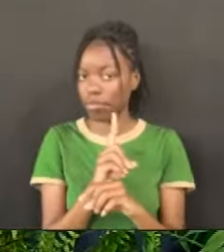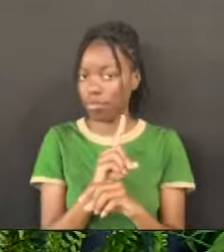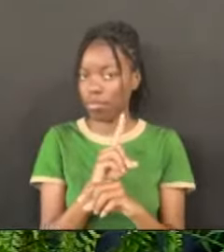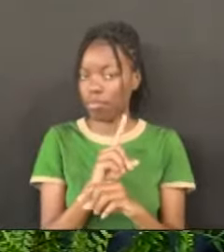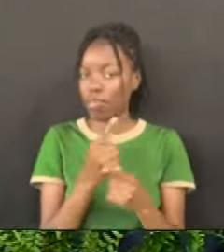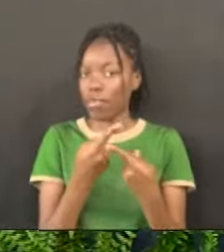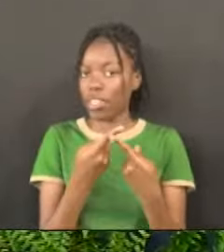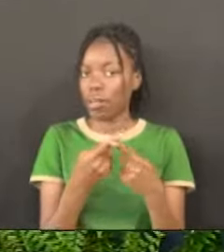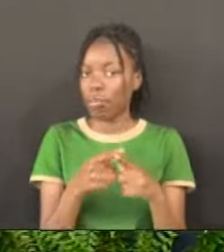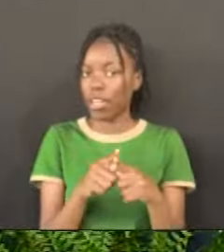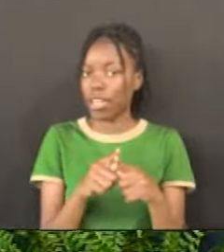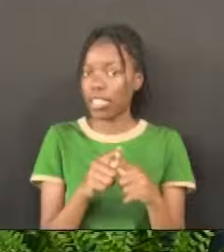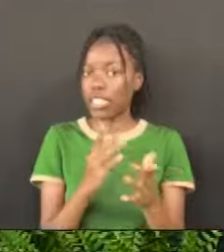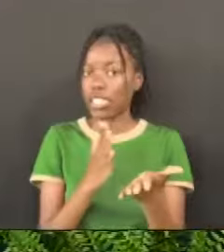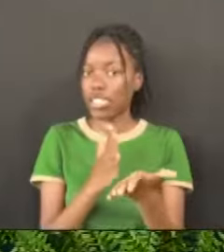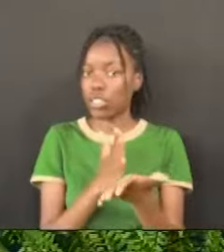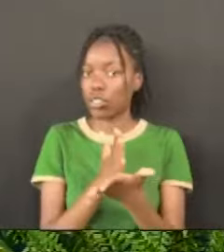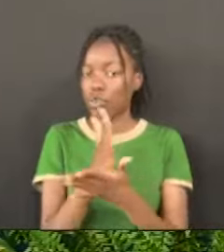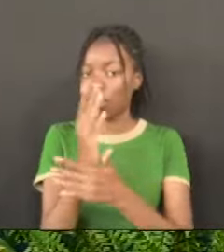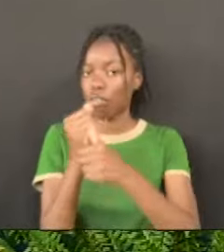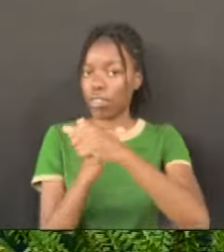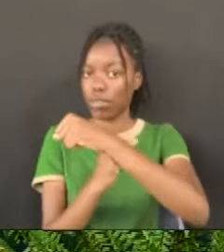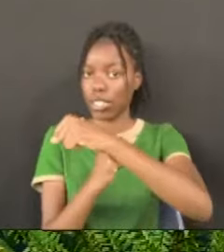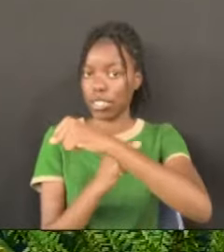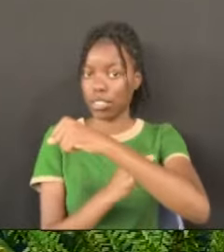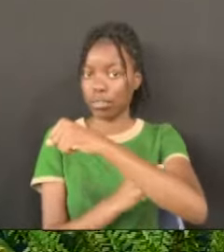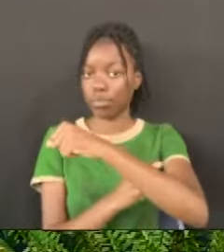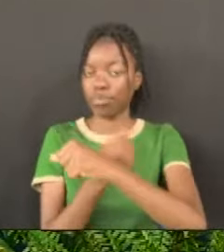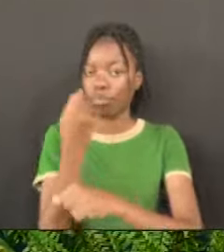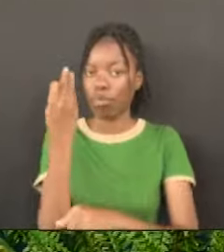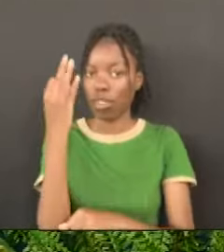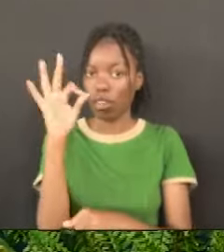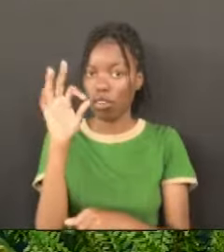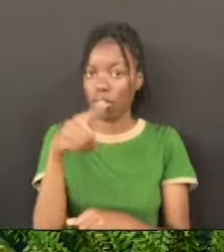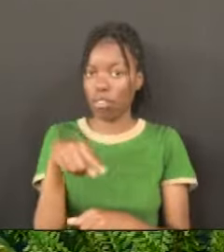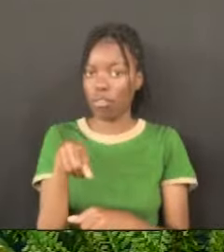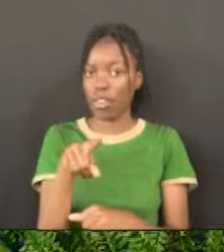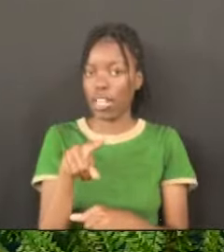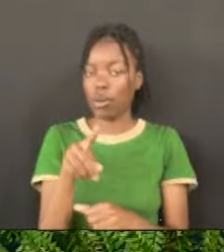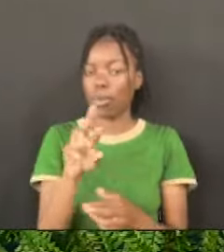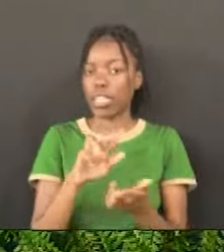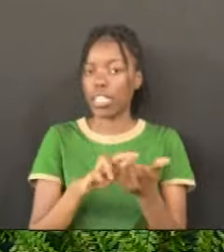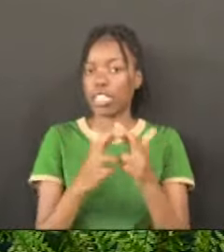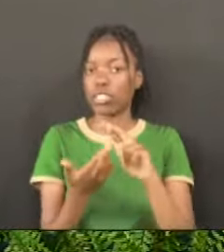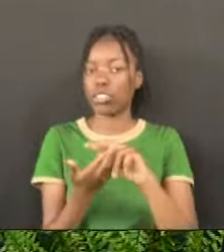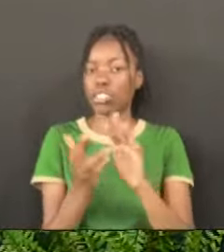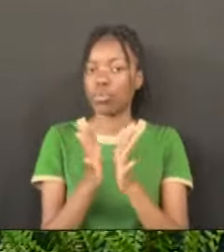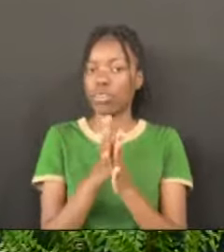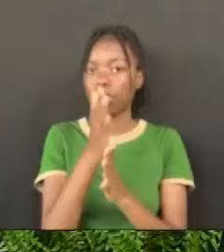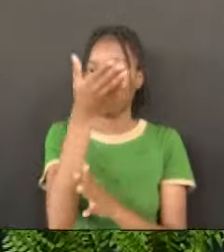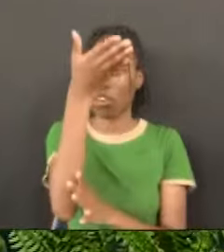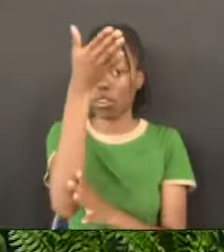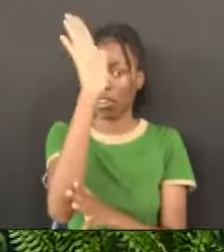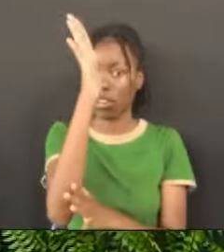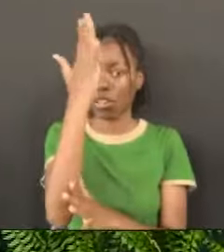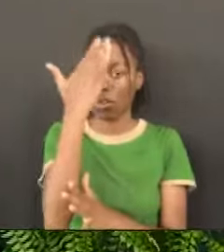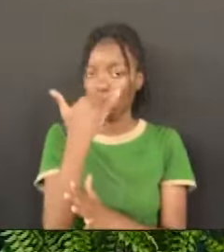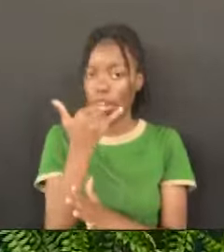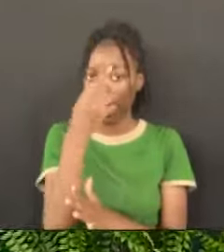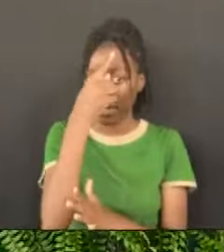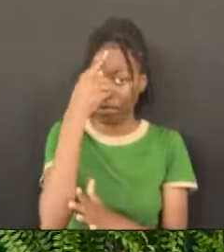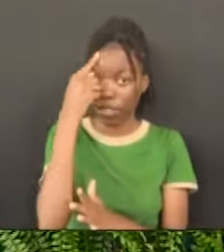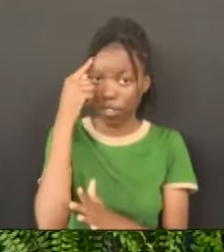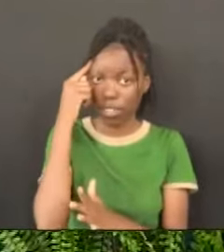the sure foundation of our relationship with God. Why? Because the